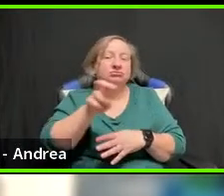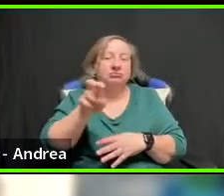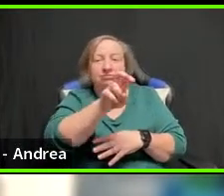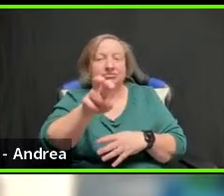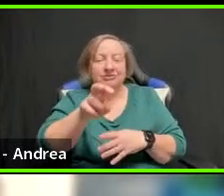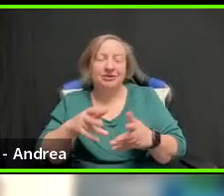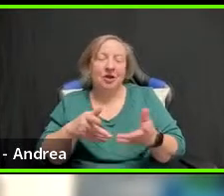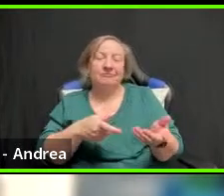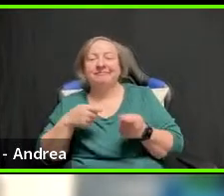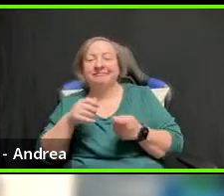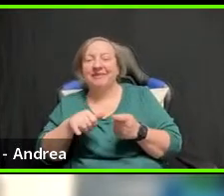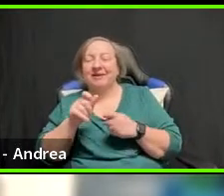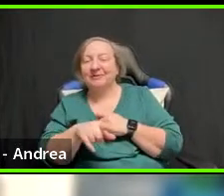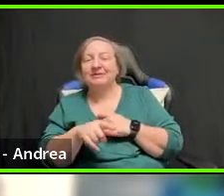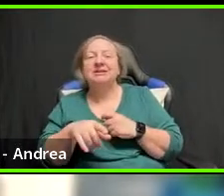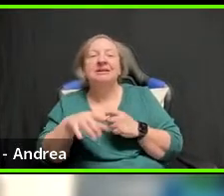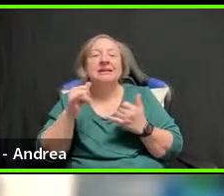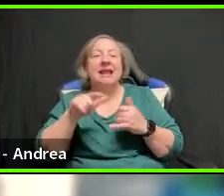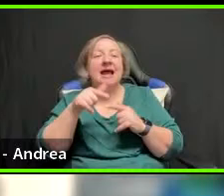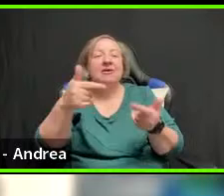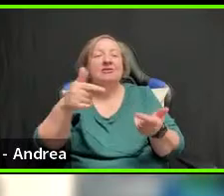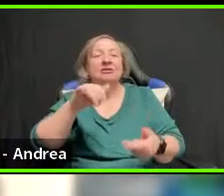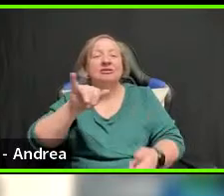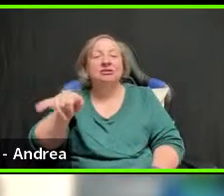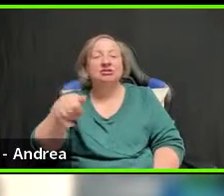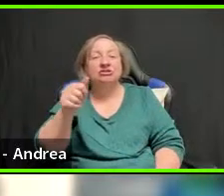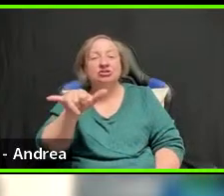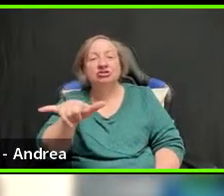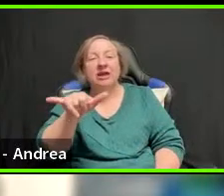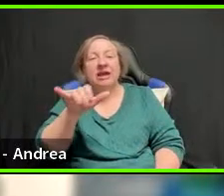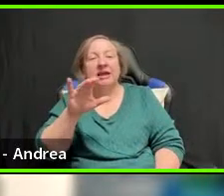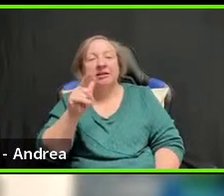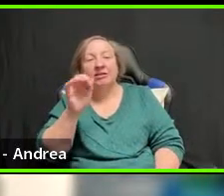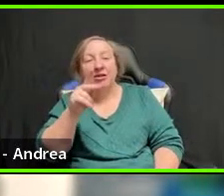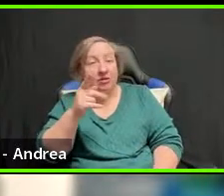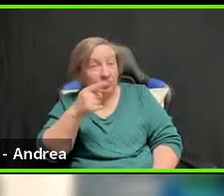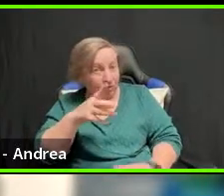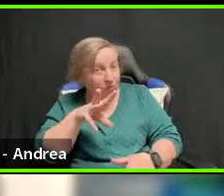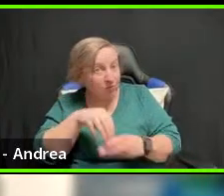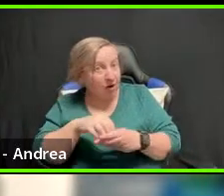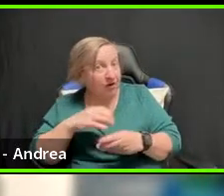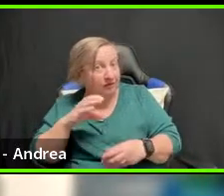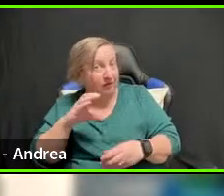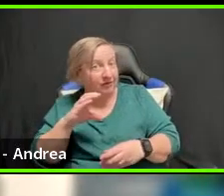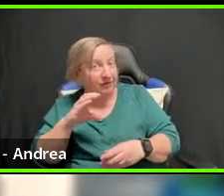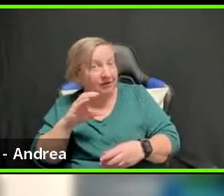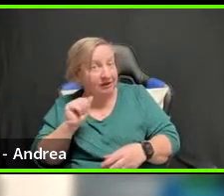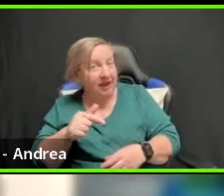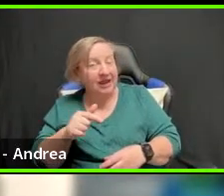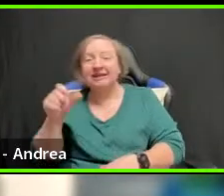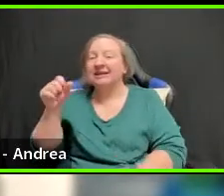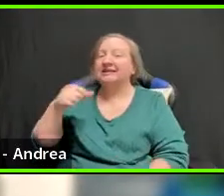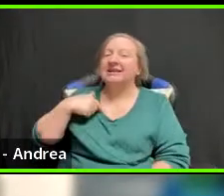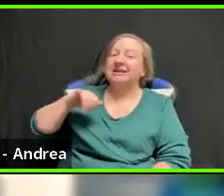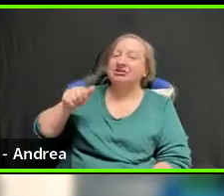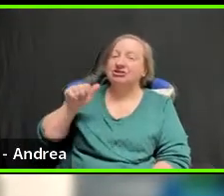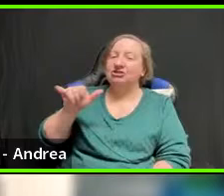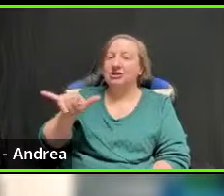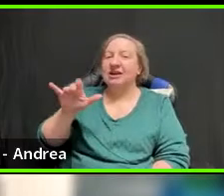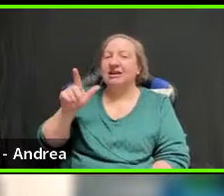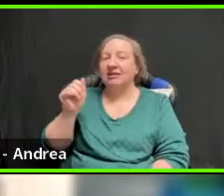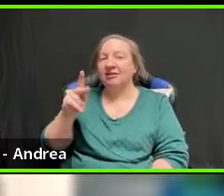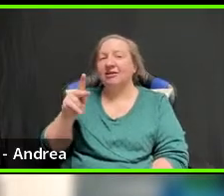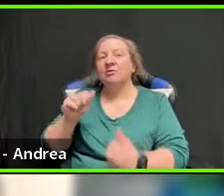I will pass it to Jay Clark. Are you part of the CAG? Yes, I'm Jay Clark. I'm with the Portland